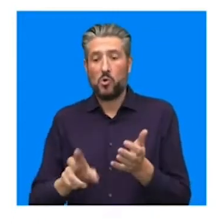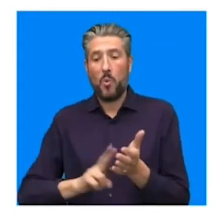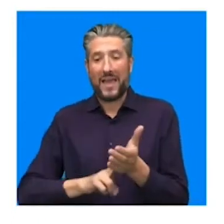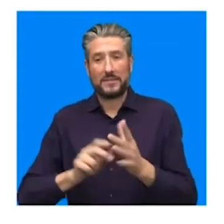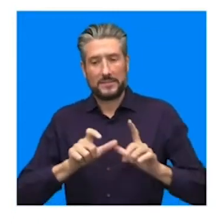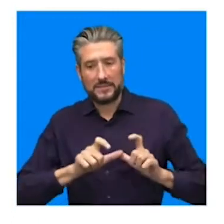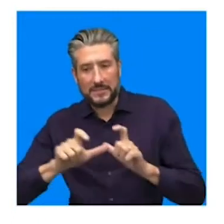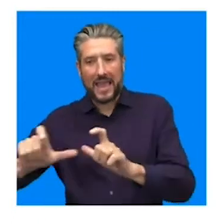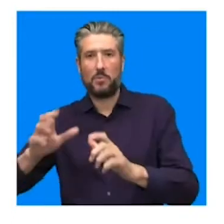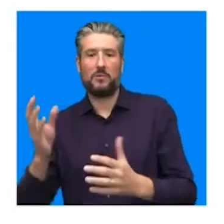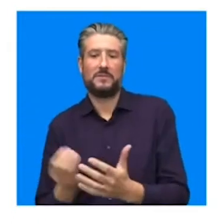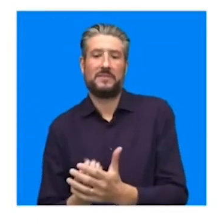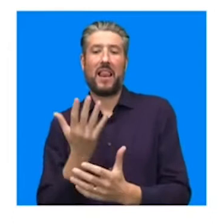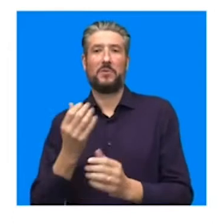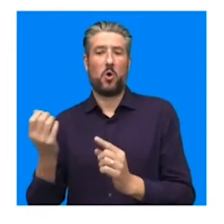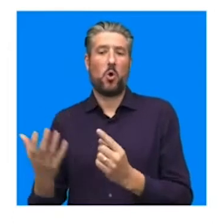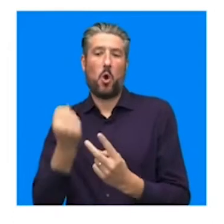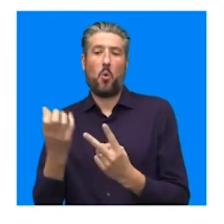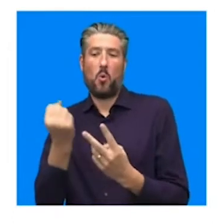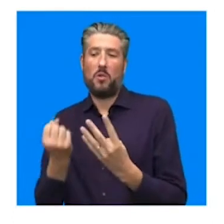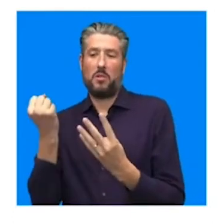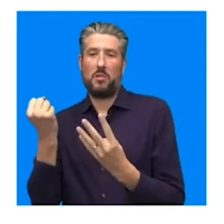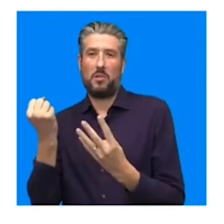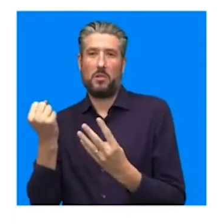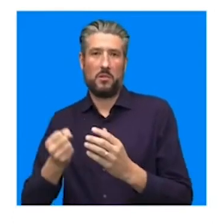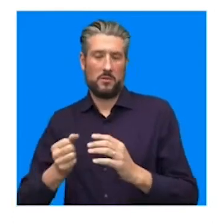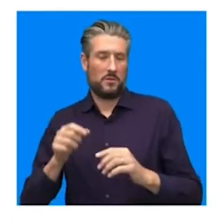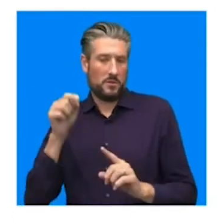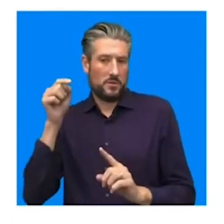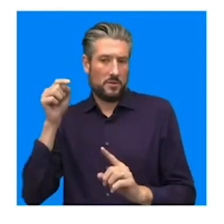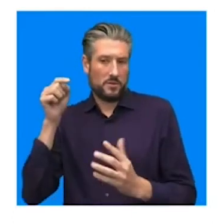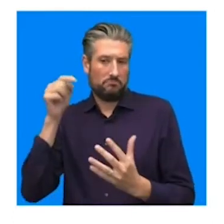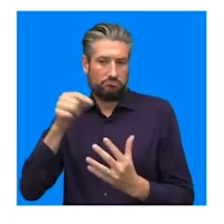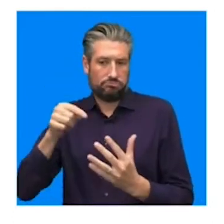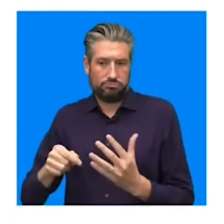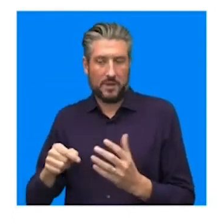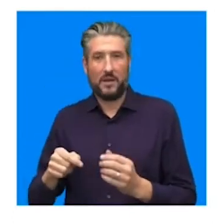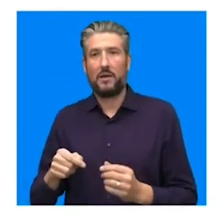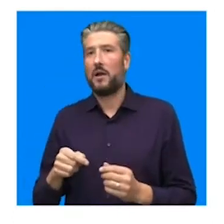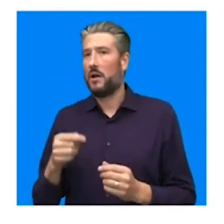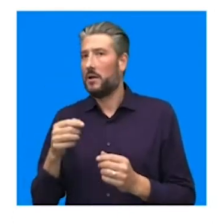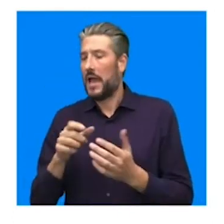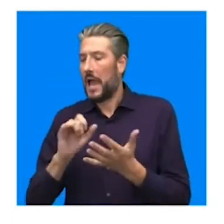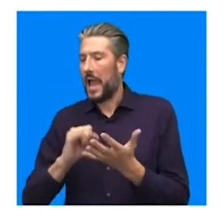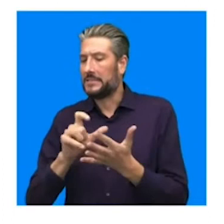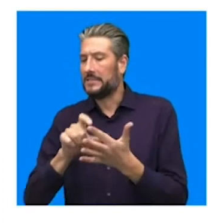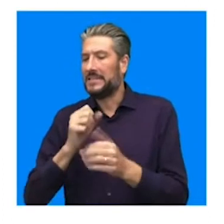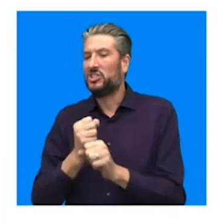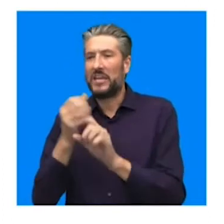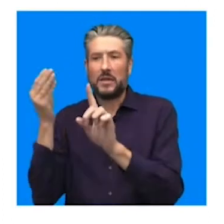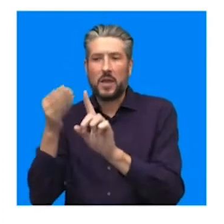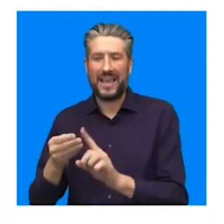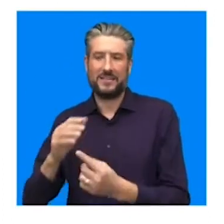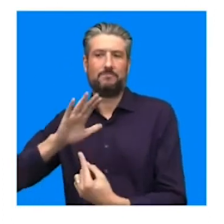we helped negotiate and push forward targets, specifically as SDG 11